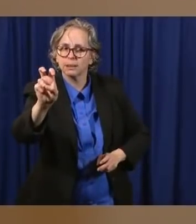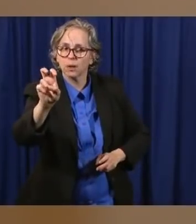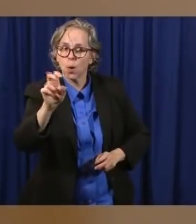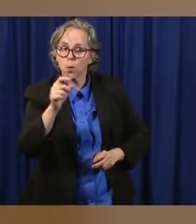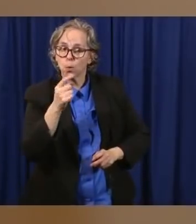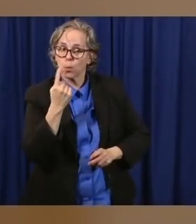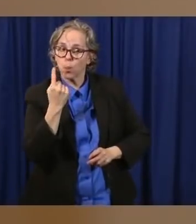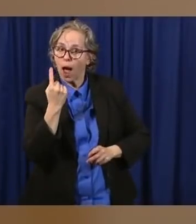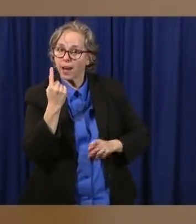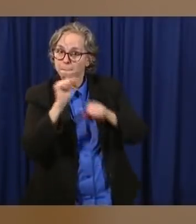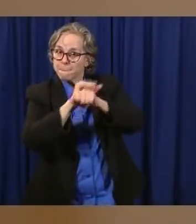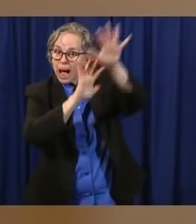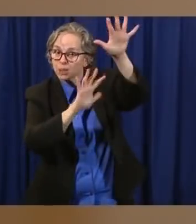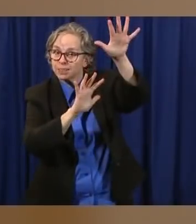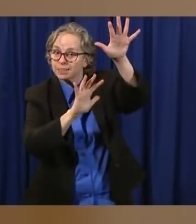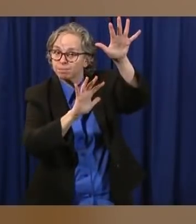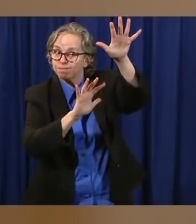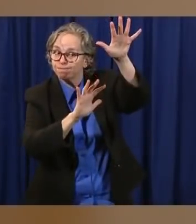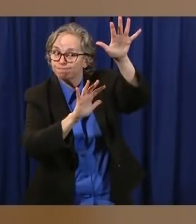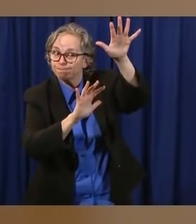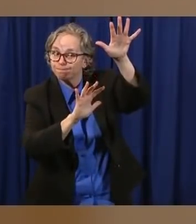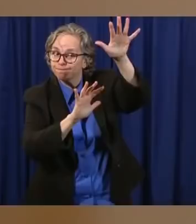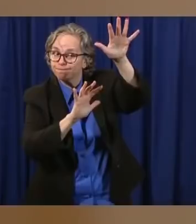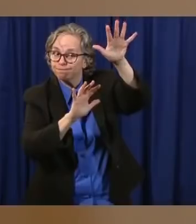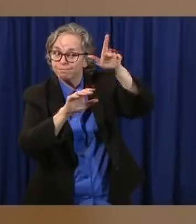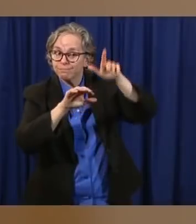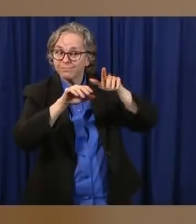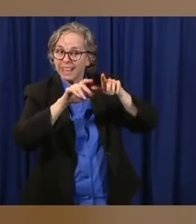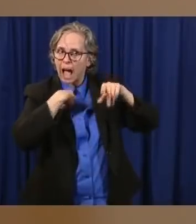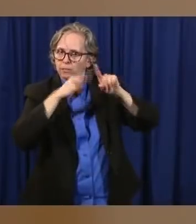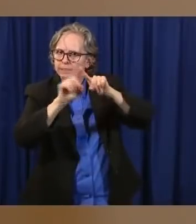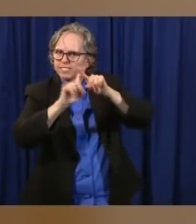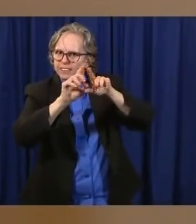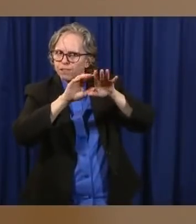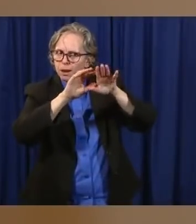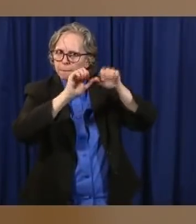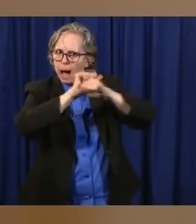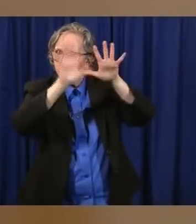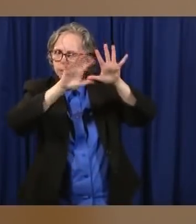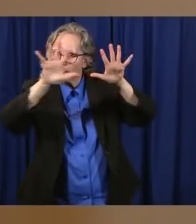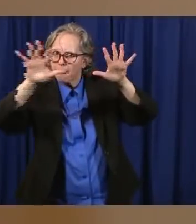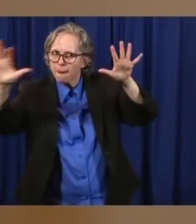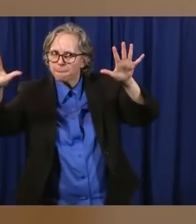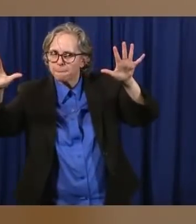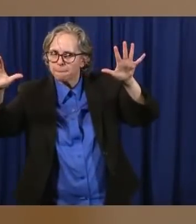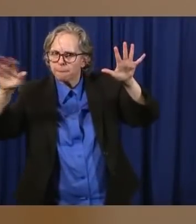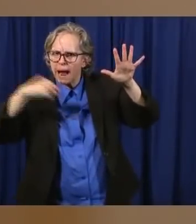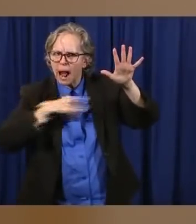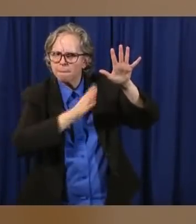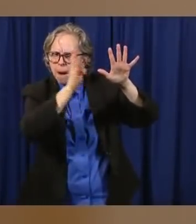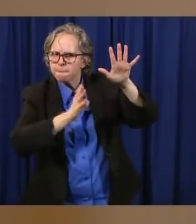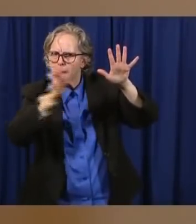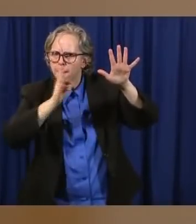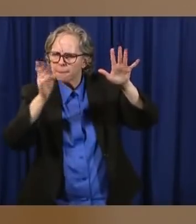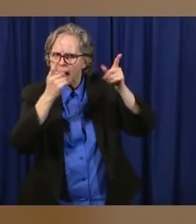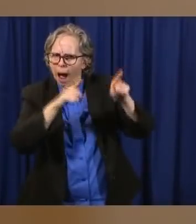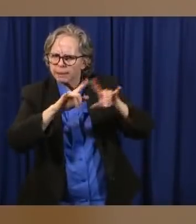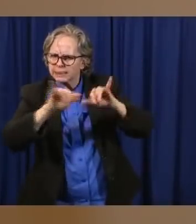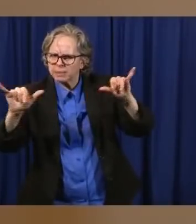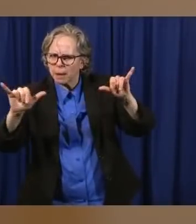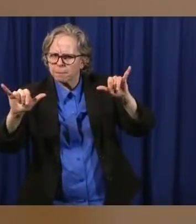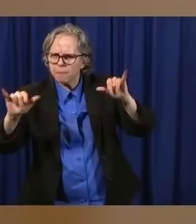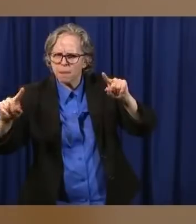a peak of a mountain here in Ohio, and we will be seeing a lot of hospitalizations and deaths. But we will escort